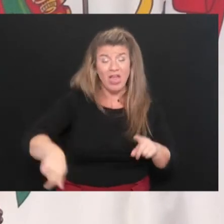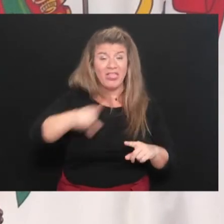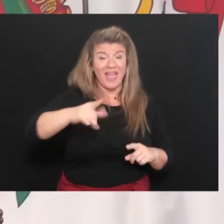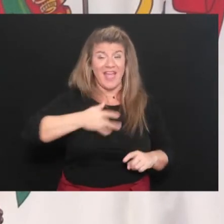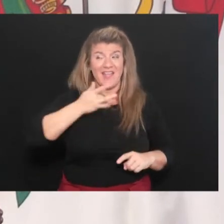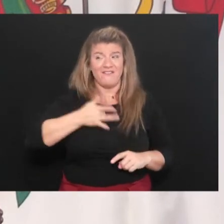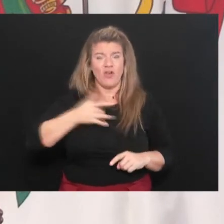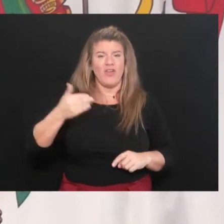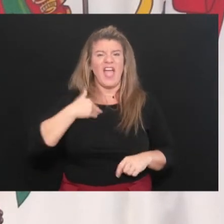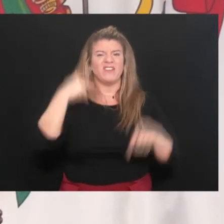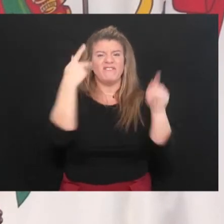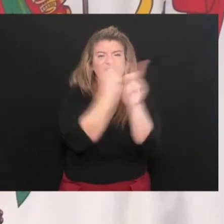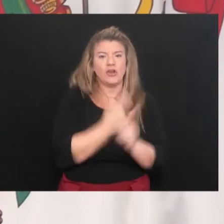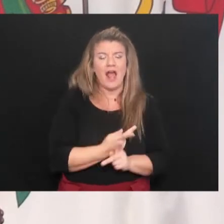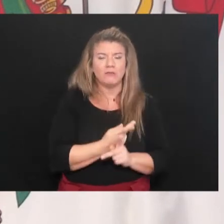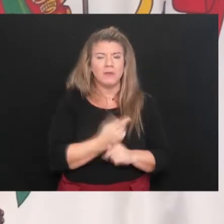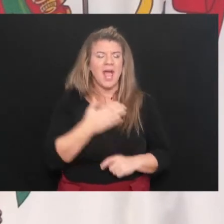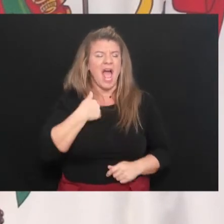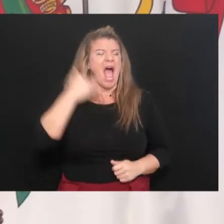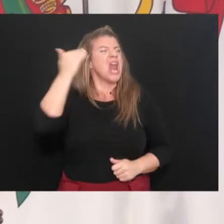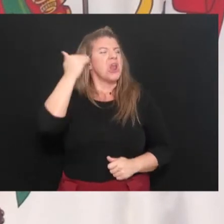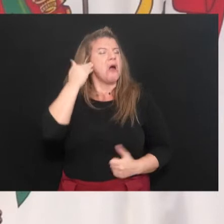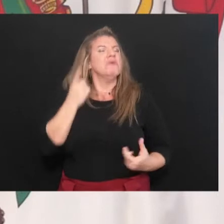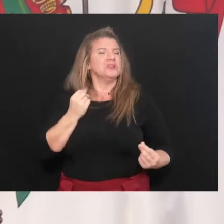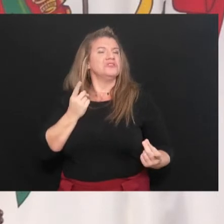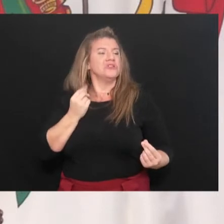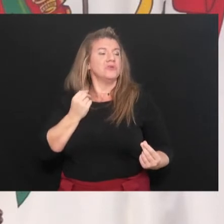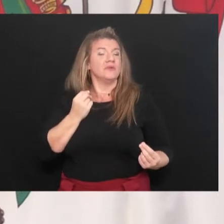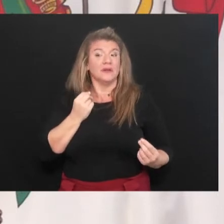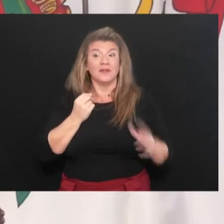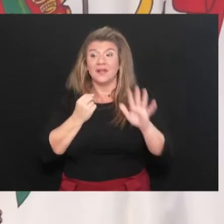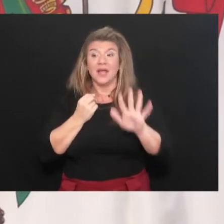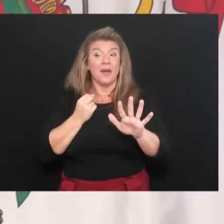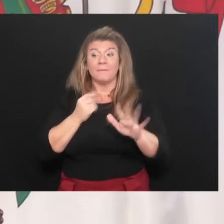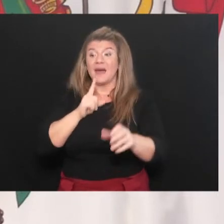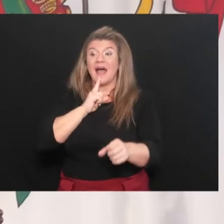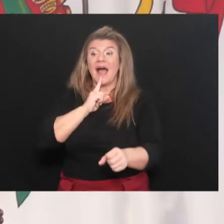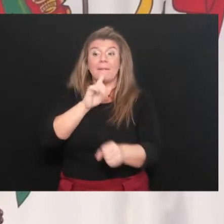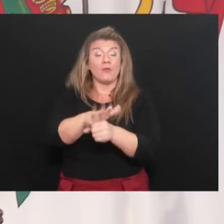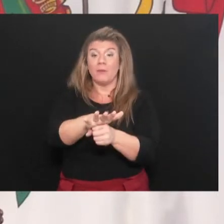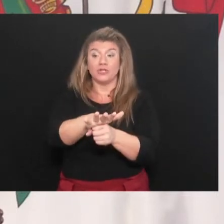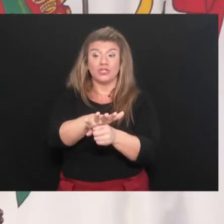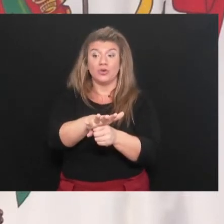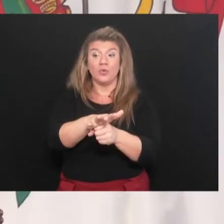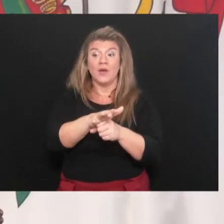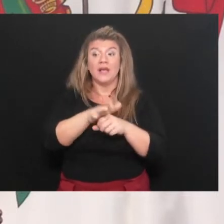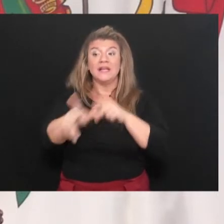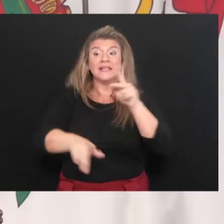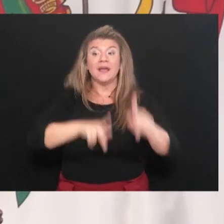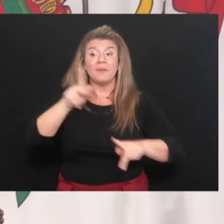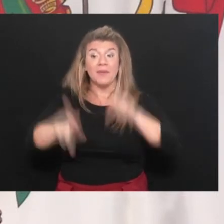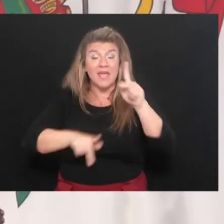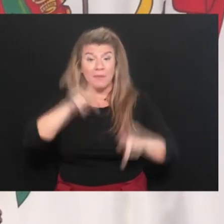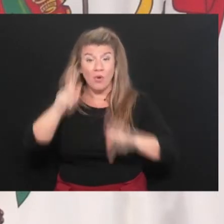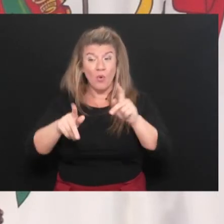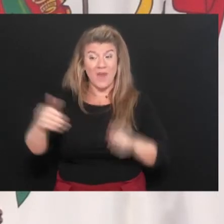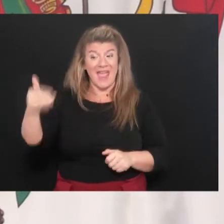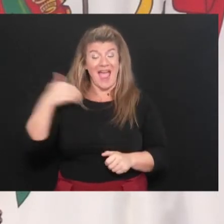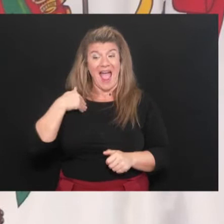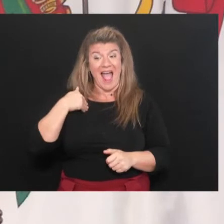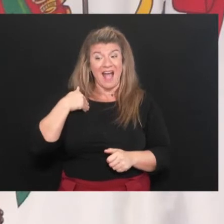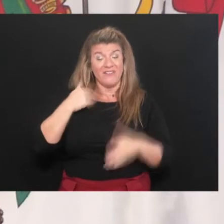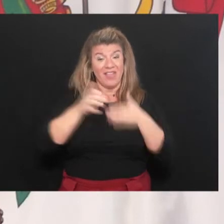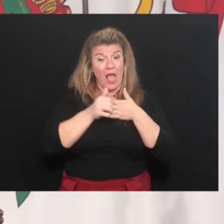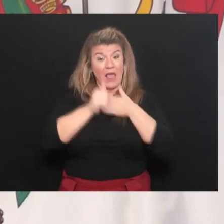all figured out on what to do. But I'll promise you, the people that we have that have led us through